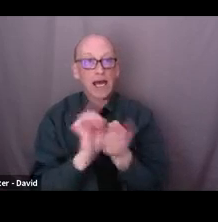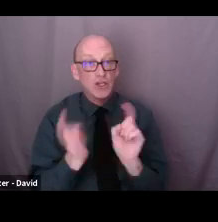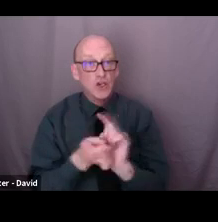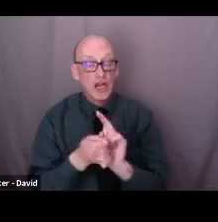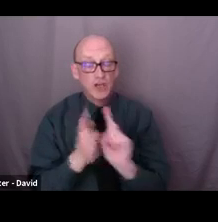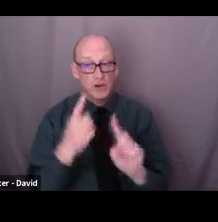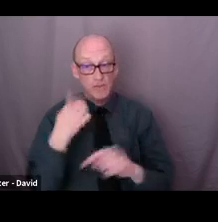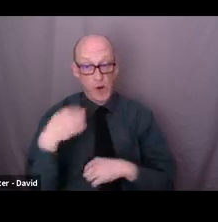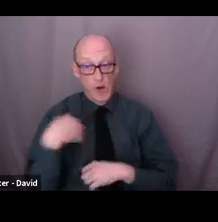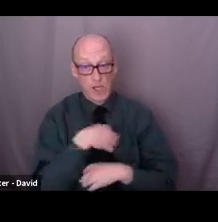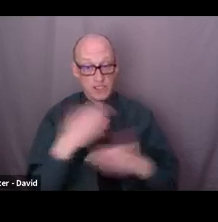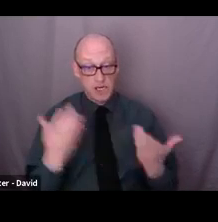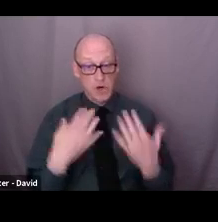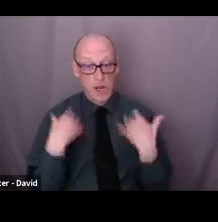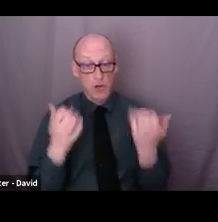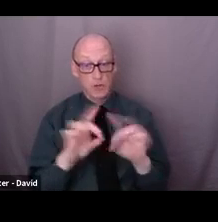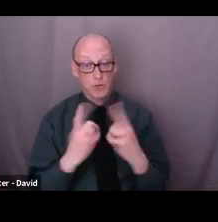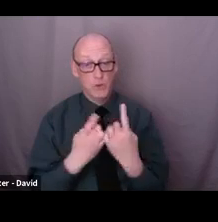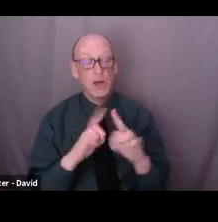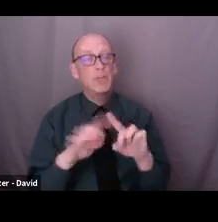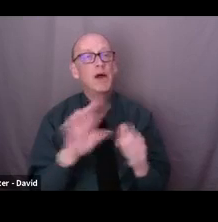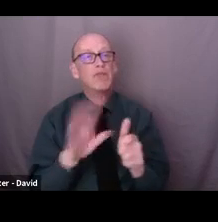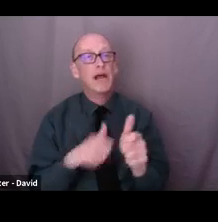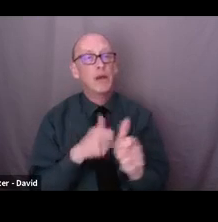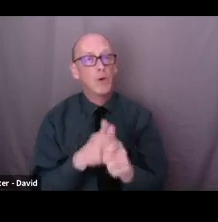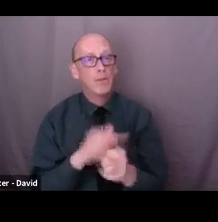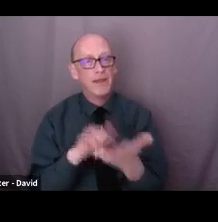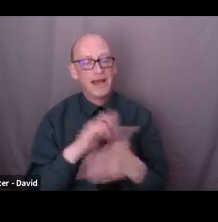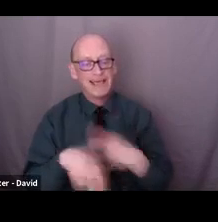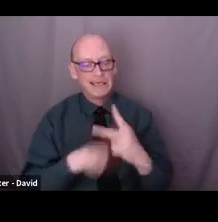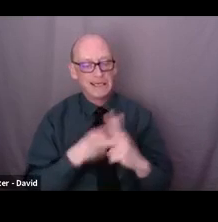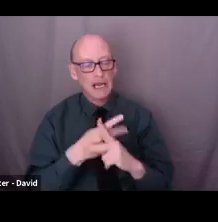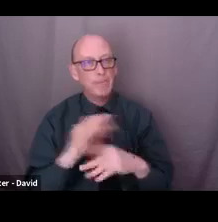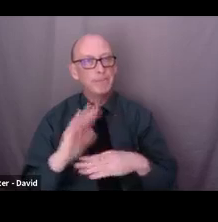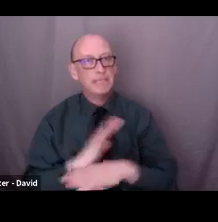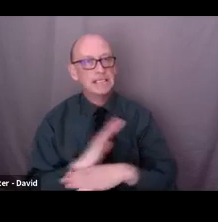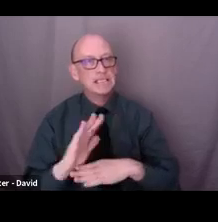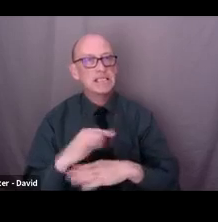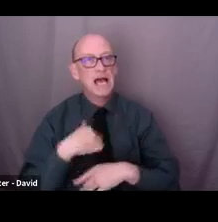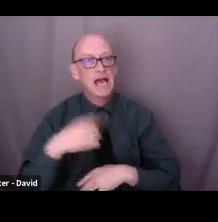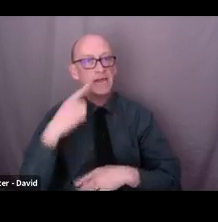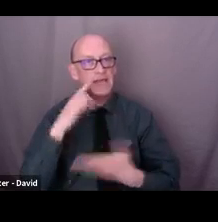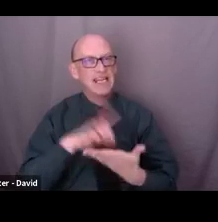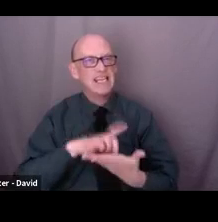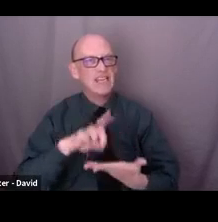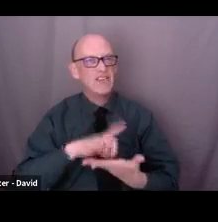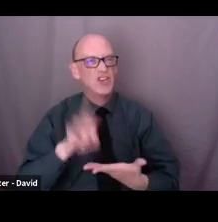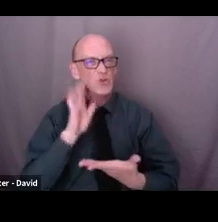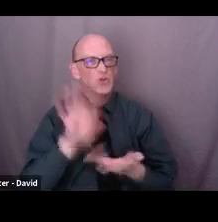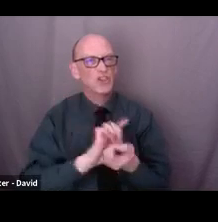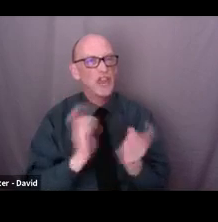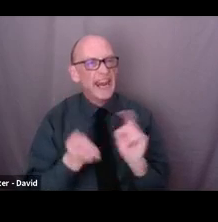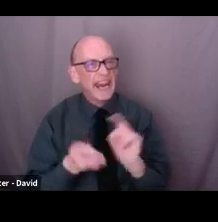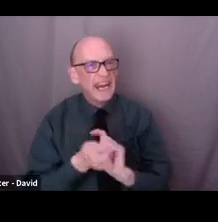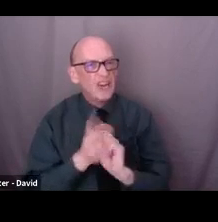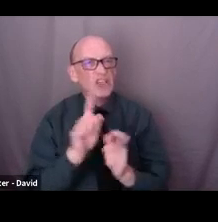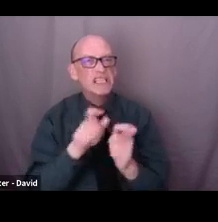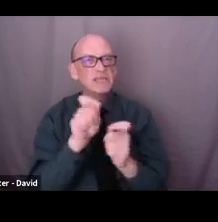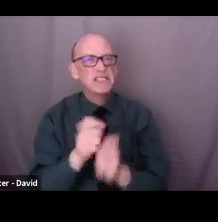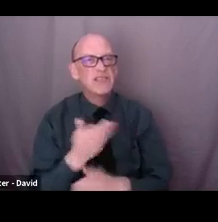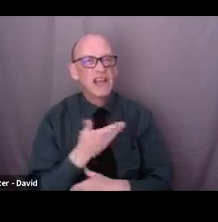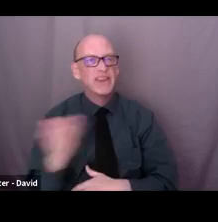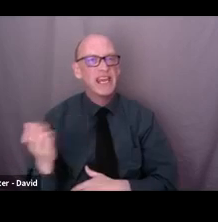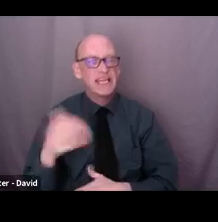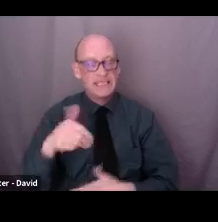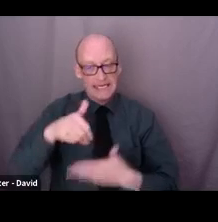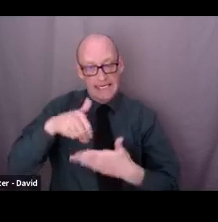department, relative to following up on those type of businesses. I think definitions are going to change, and specific things inside